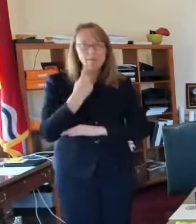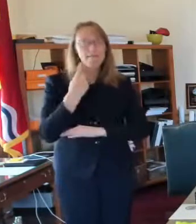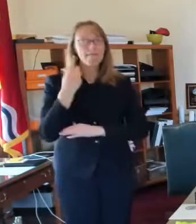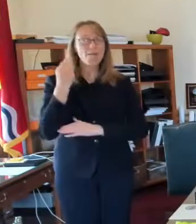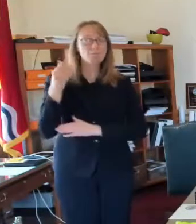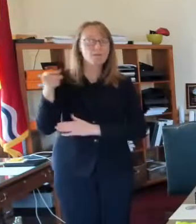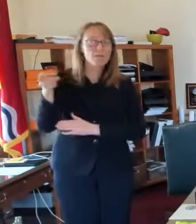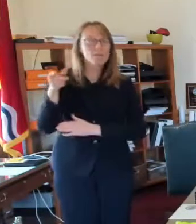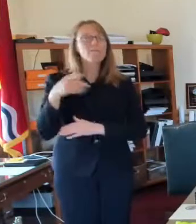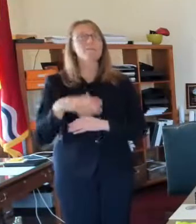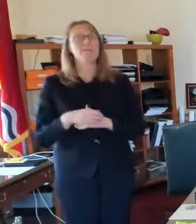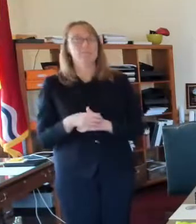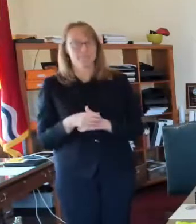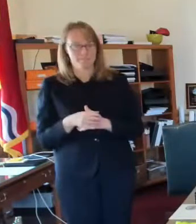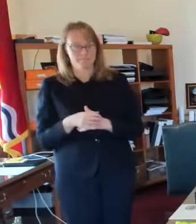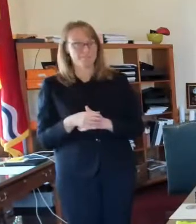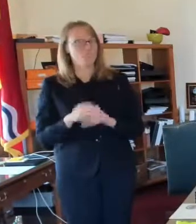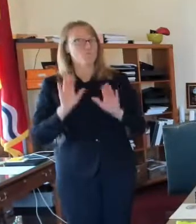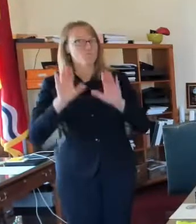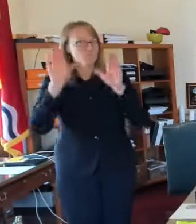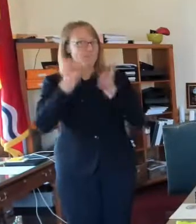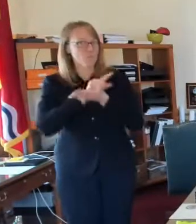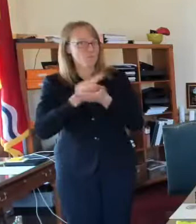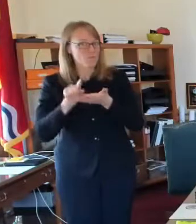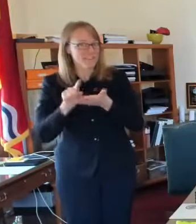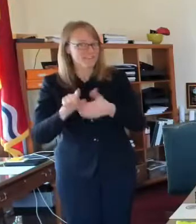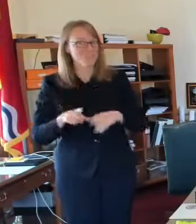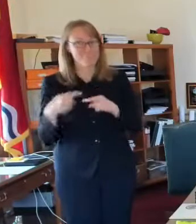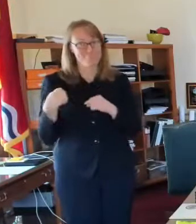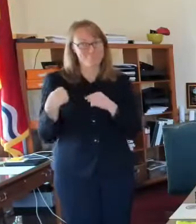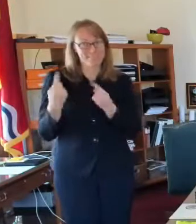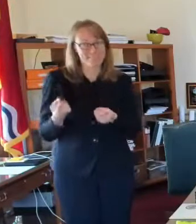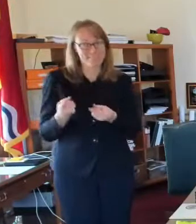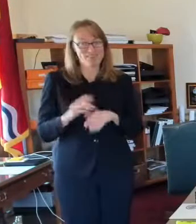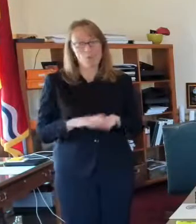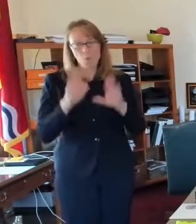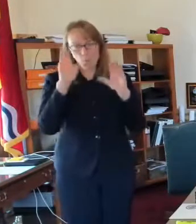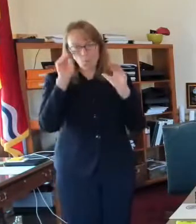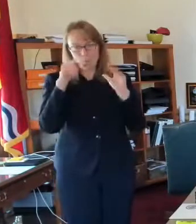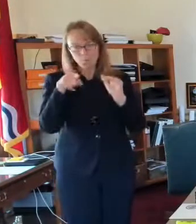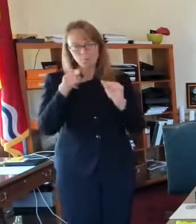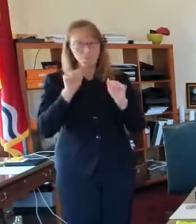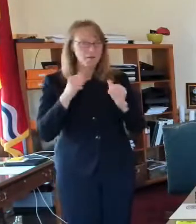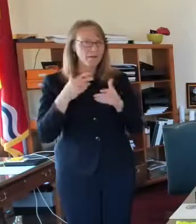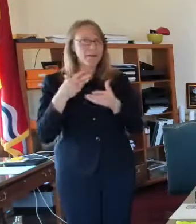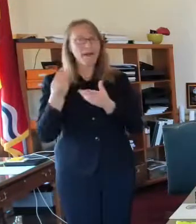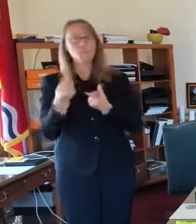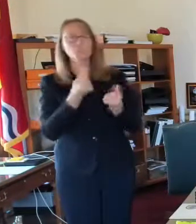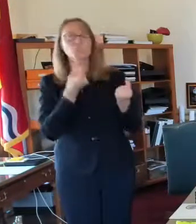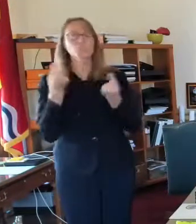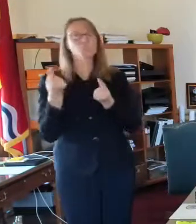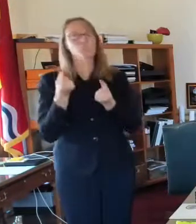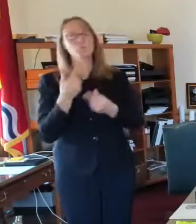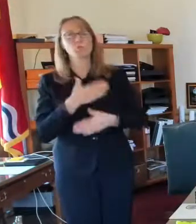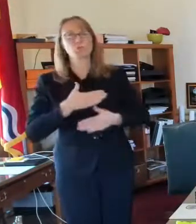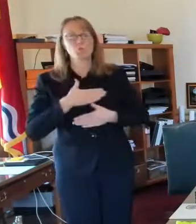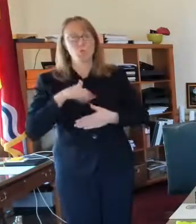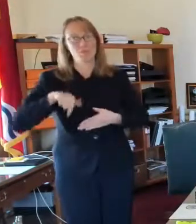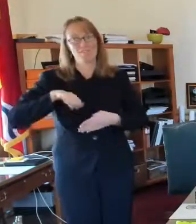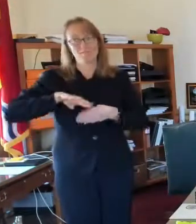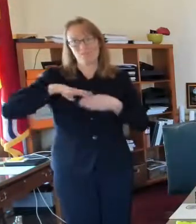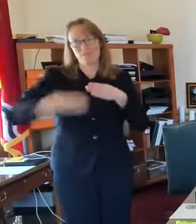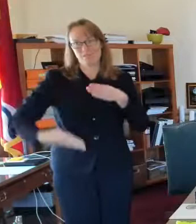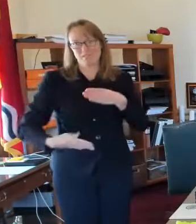week. Hope you're able to get out there and enjoy some of the weekend. I'll just bring one little thing to your